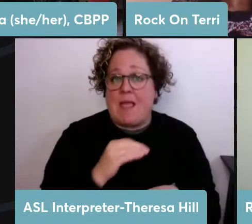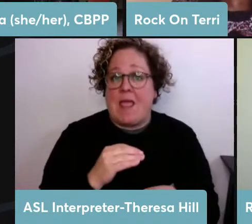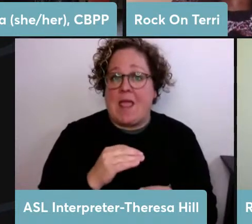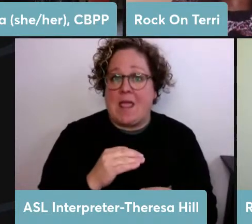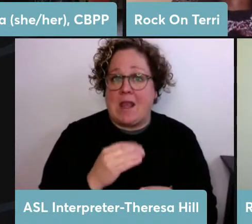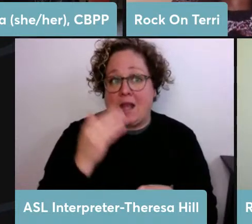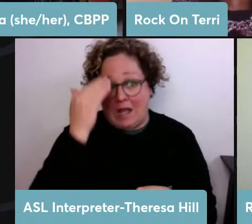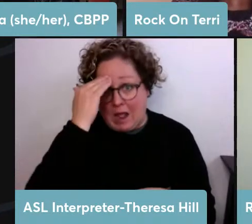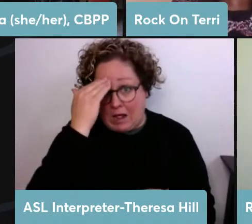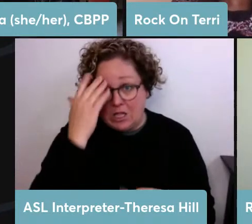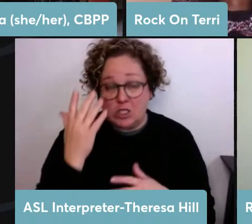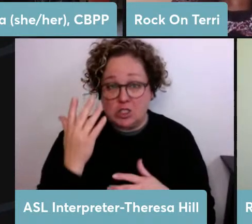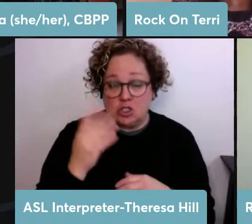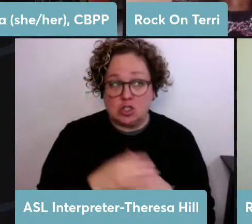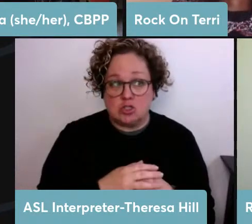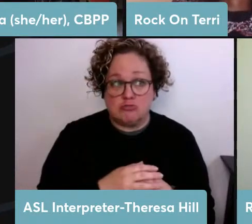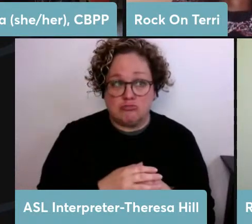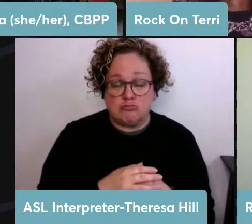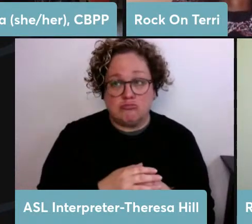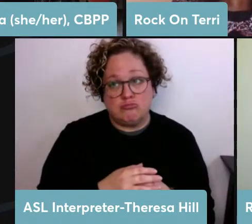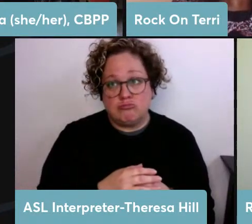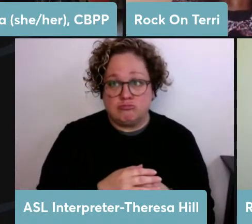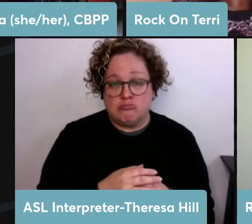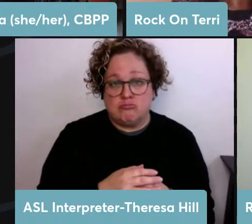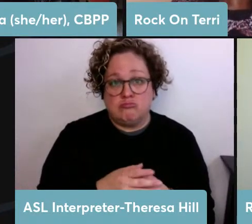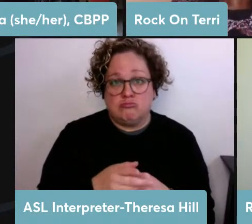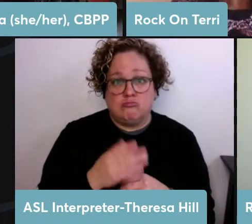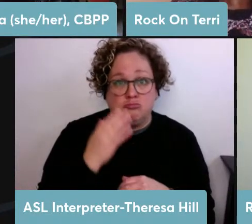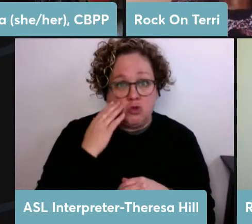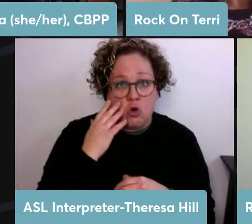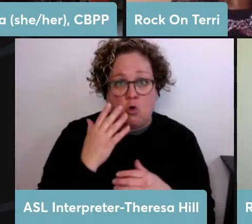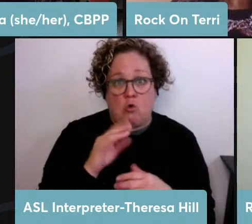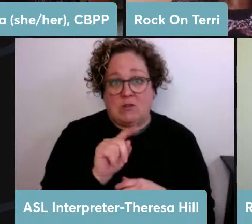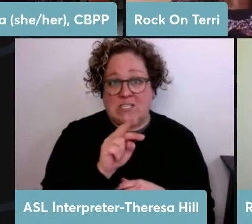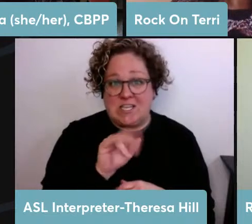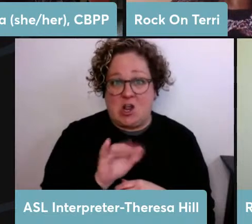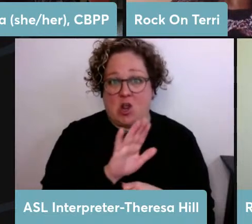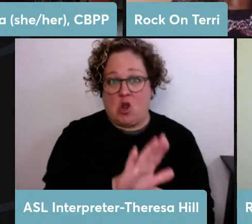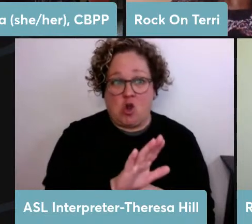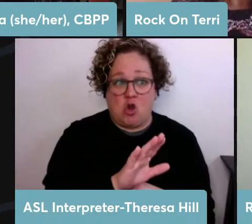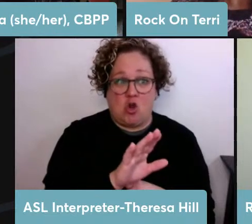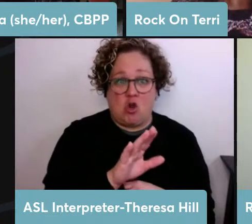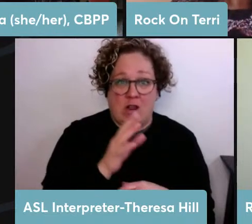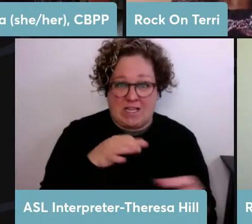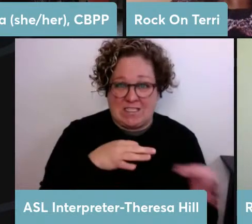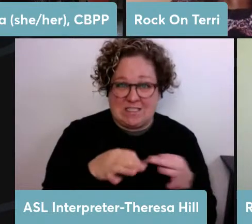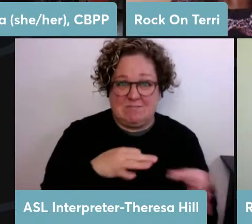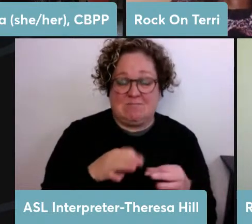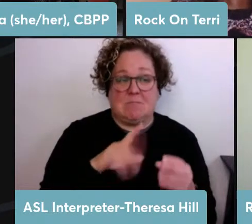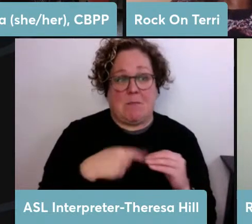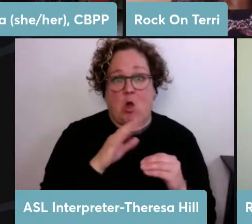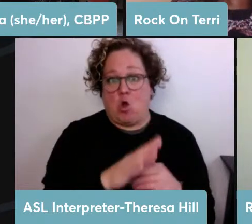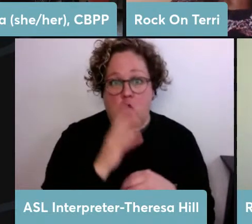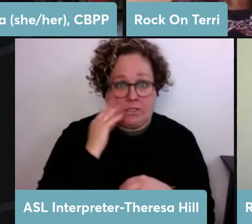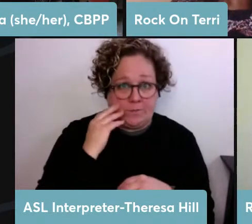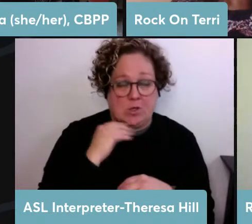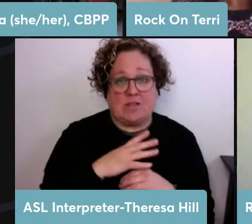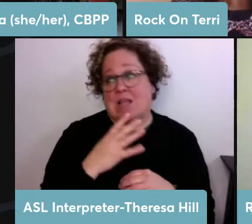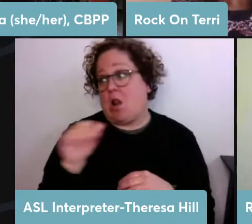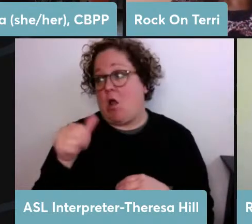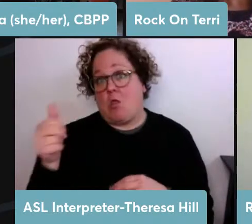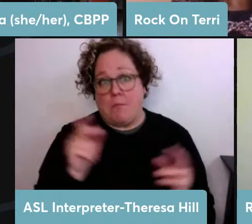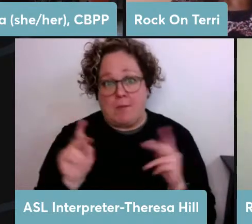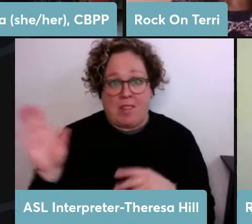you have what, you know, Terri explained and described she's experienced and other people have experienced. And that was even true with